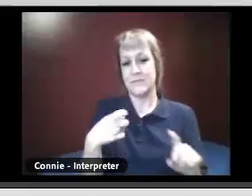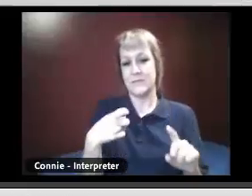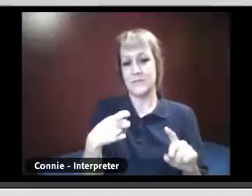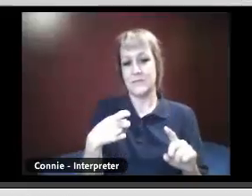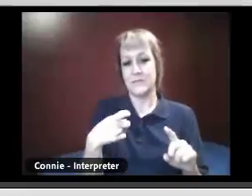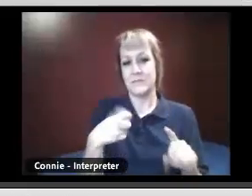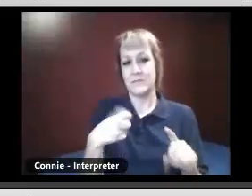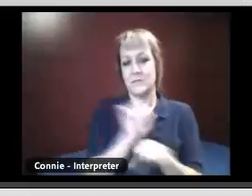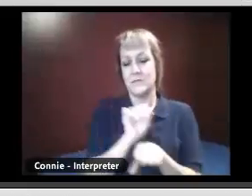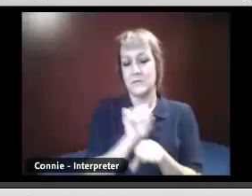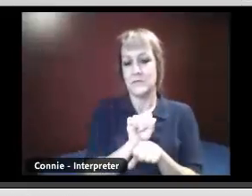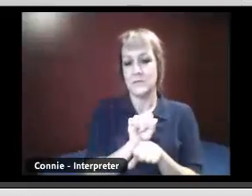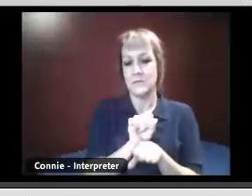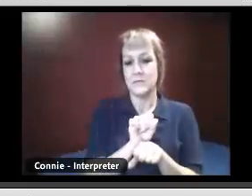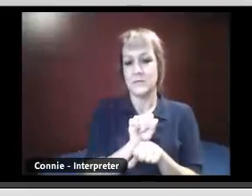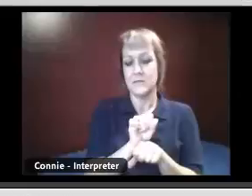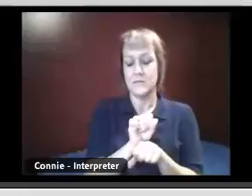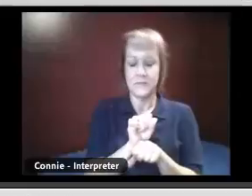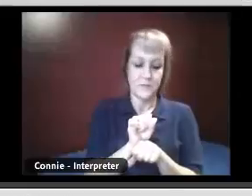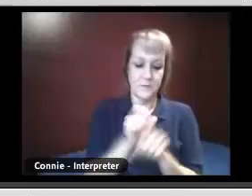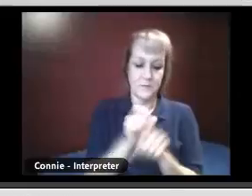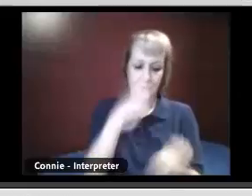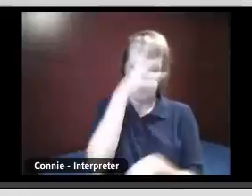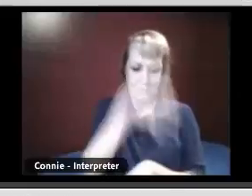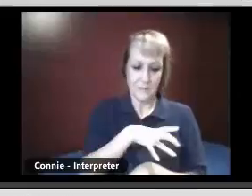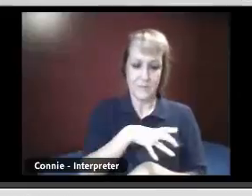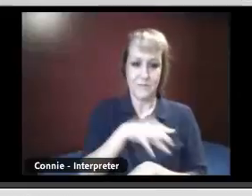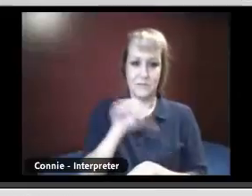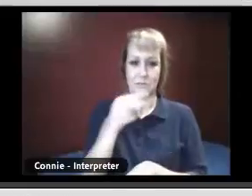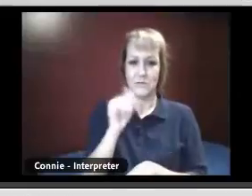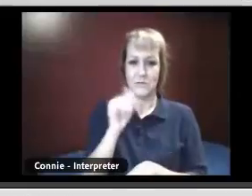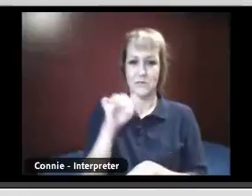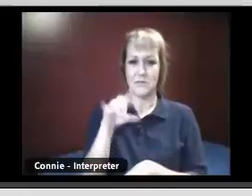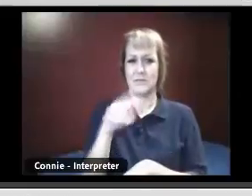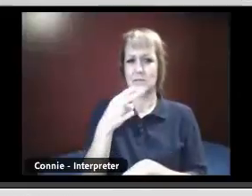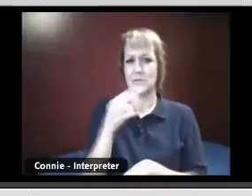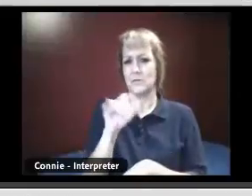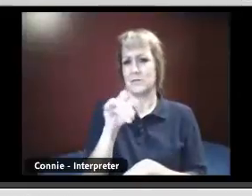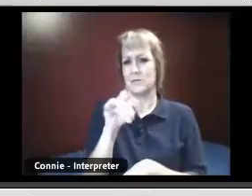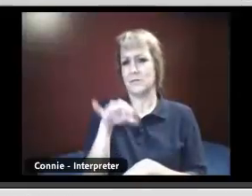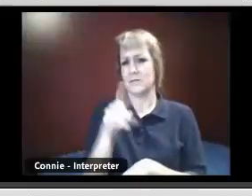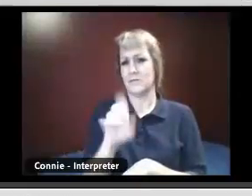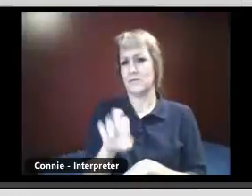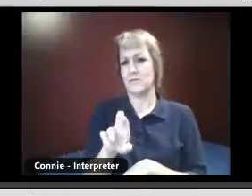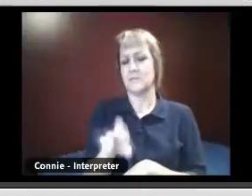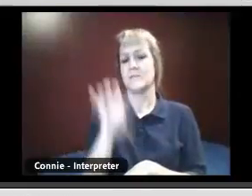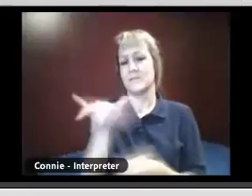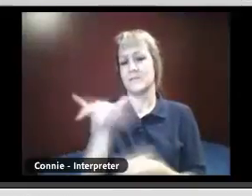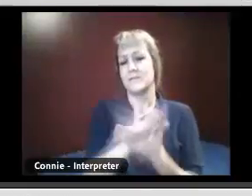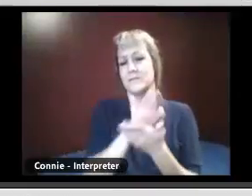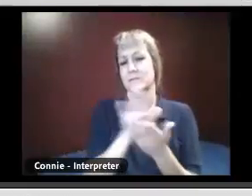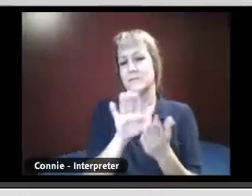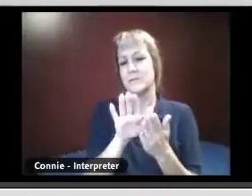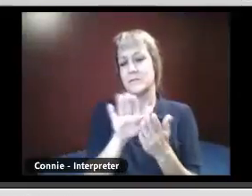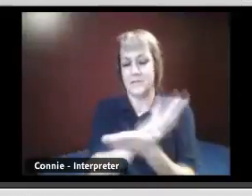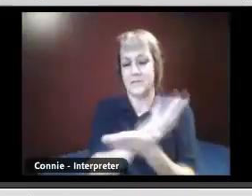work of a gentleman by the name of Shad Helmstetter. And this was a paperback that I read years ago